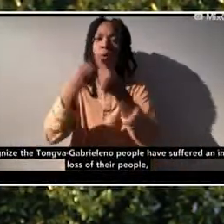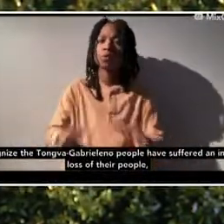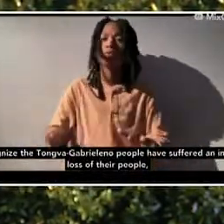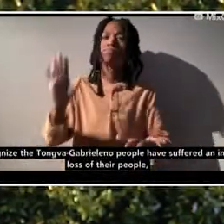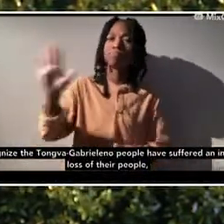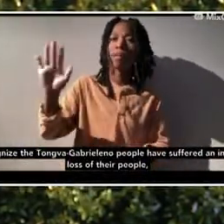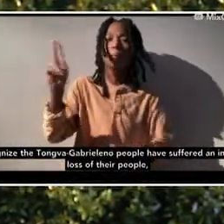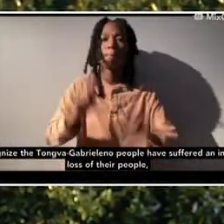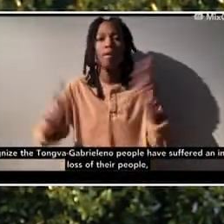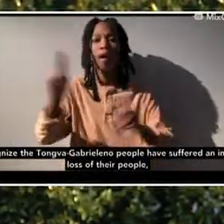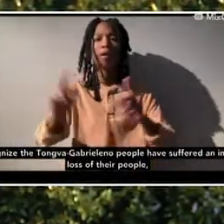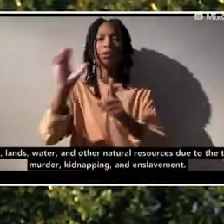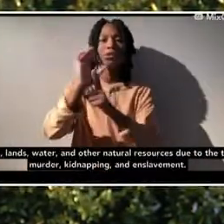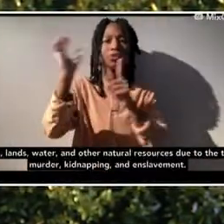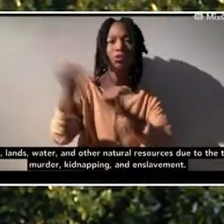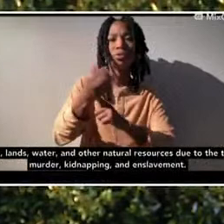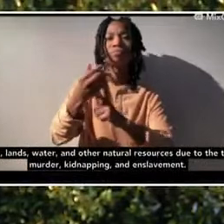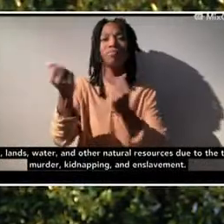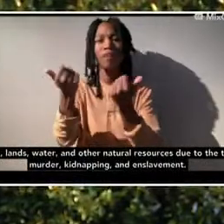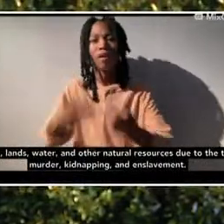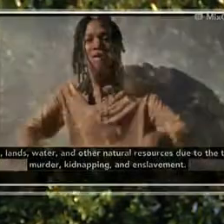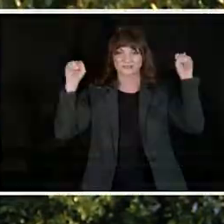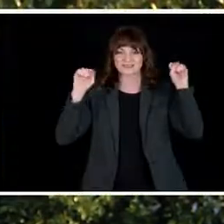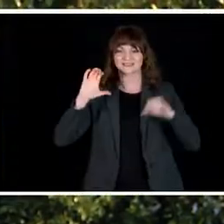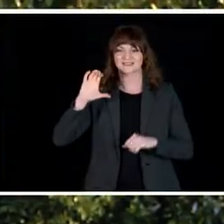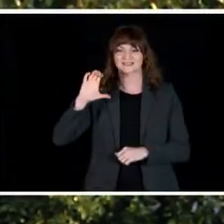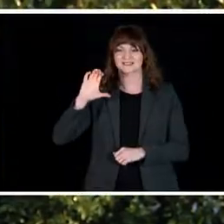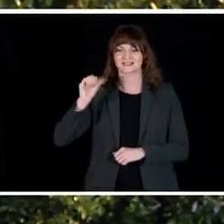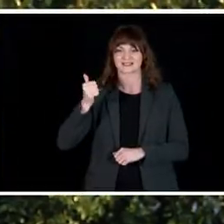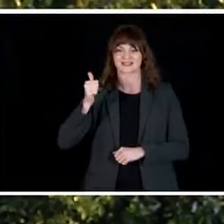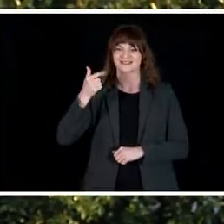President of the Board, Trustee Gary Chow.